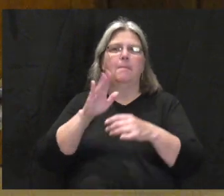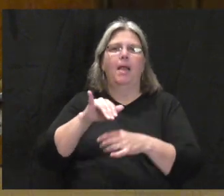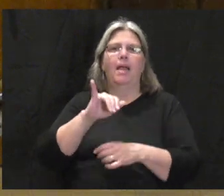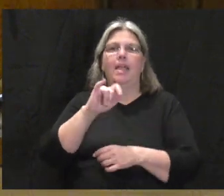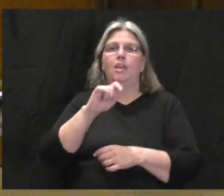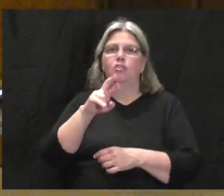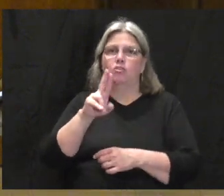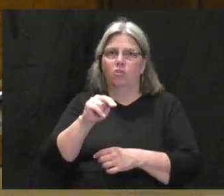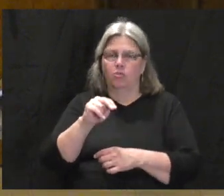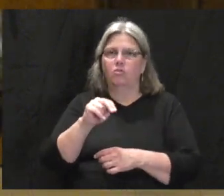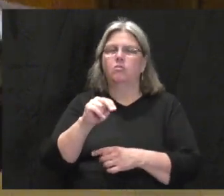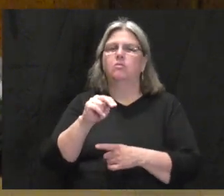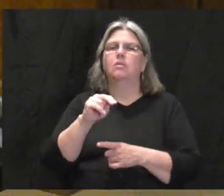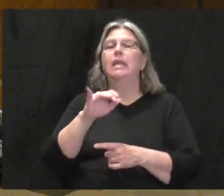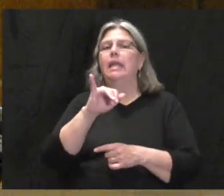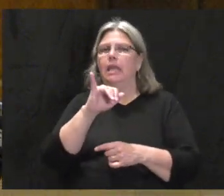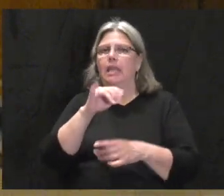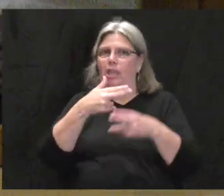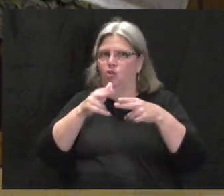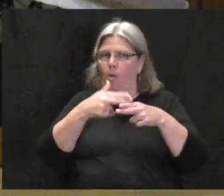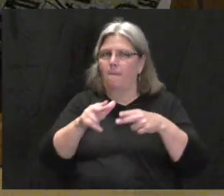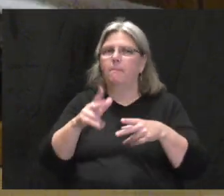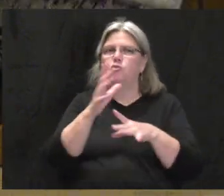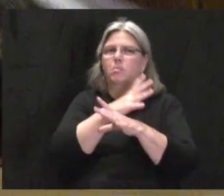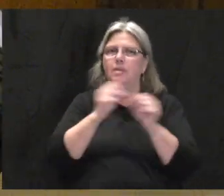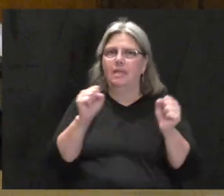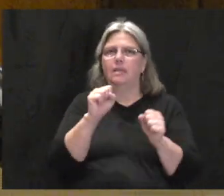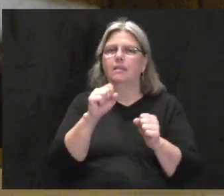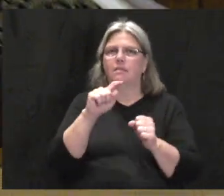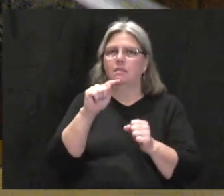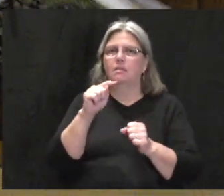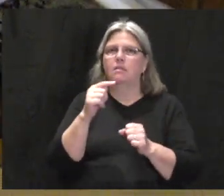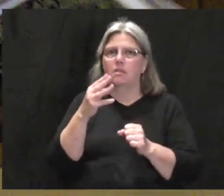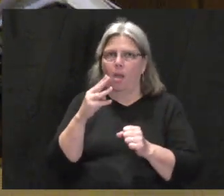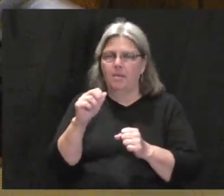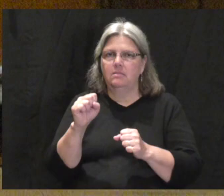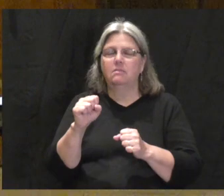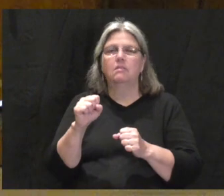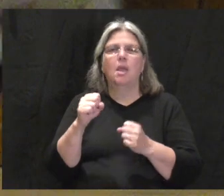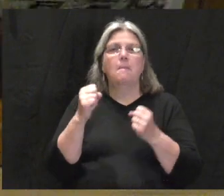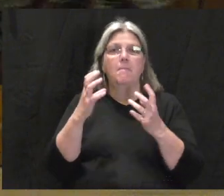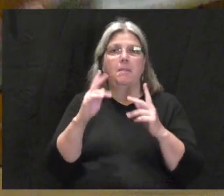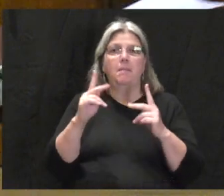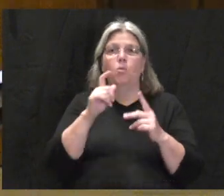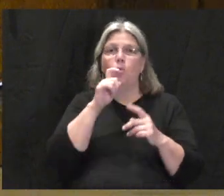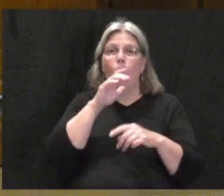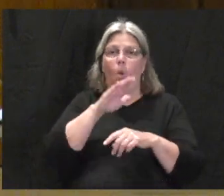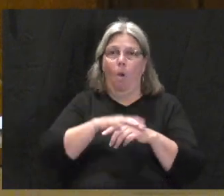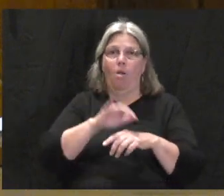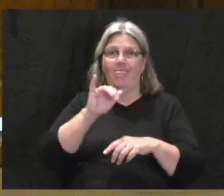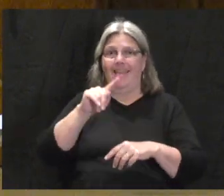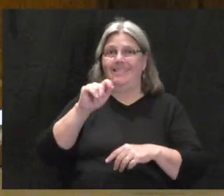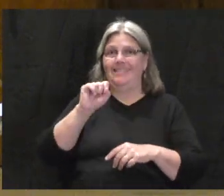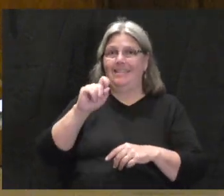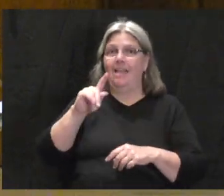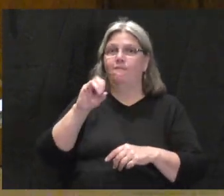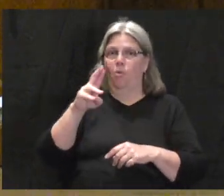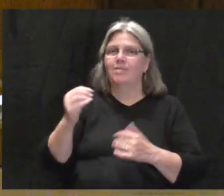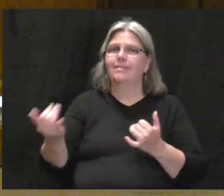Buzz Thomas. And a lot of these people that's on the current steering committee was on the current task force, was on the previous task